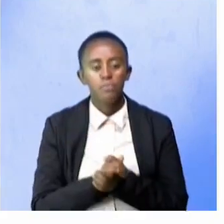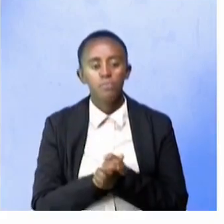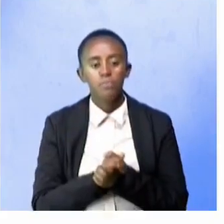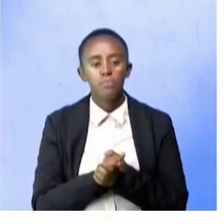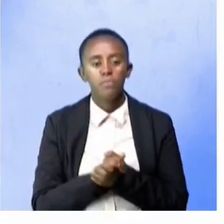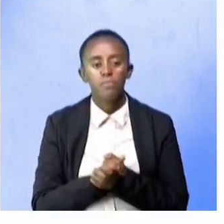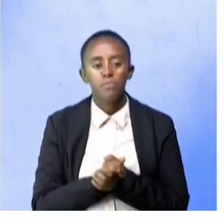the test.